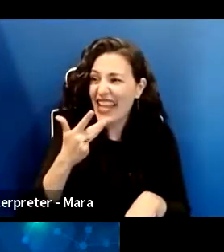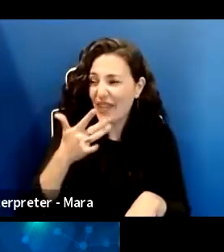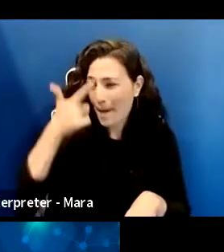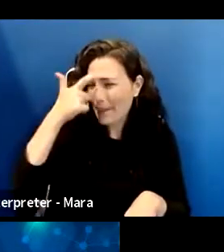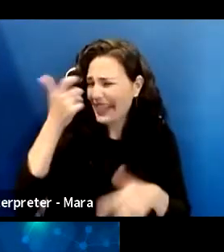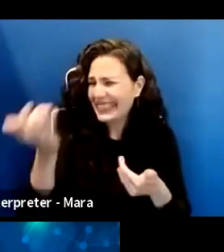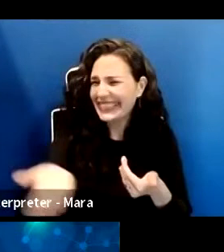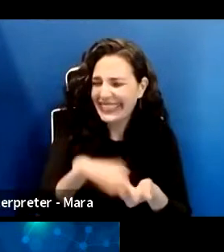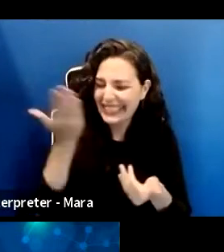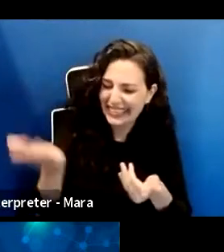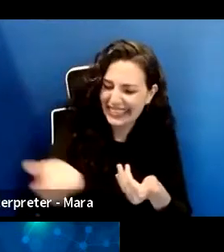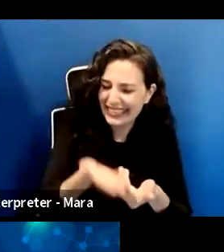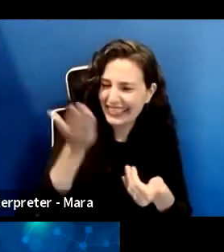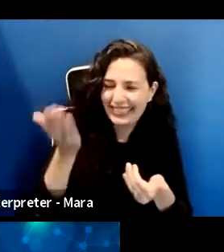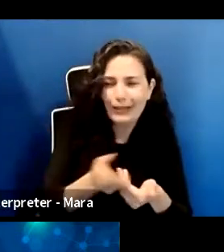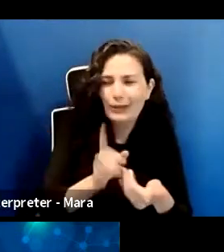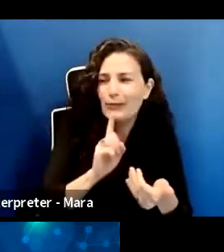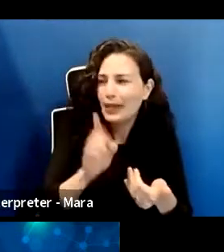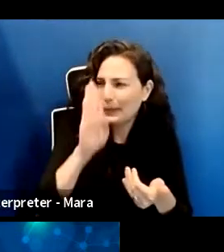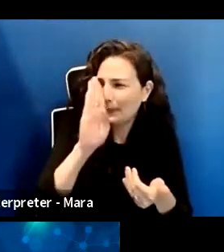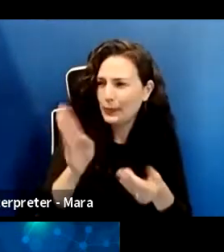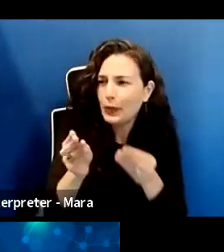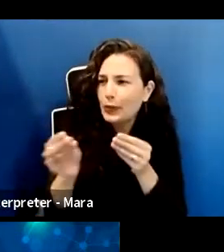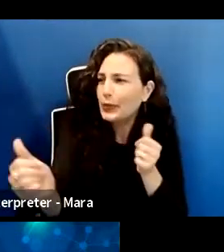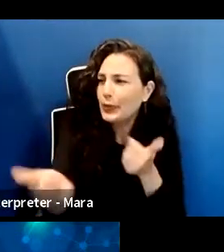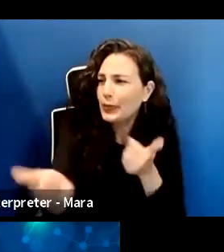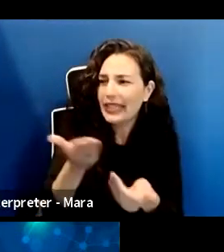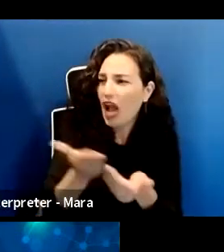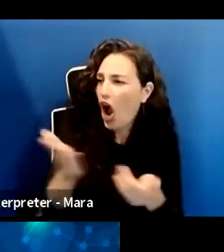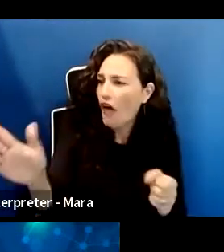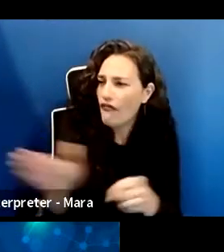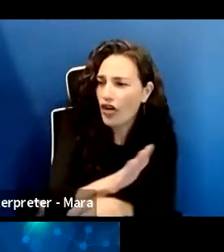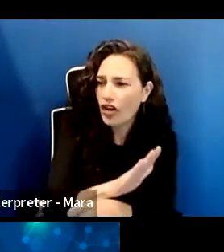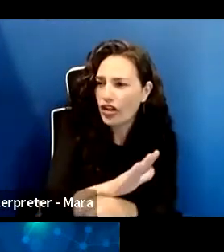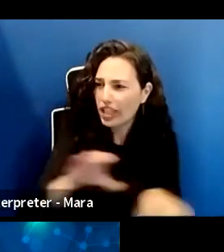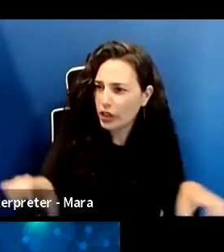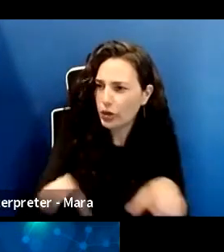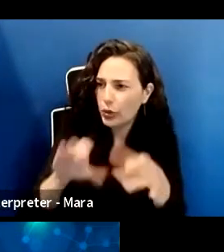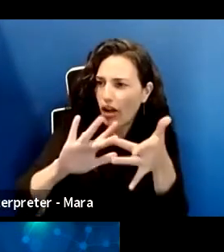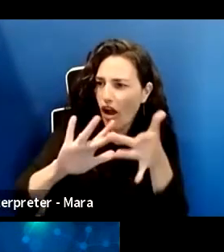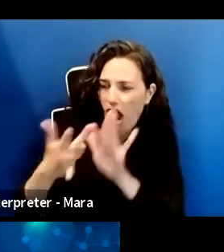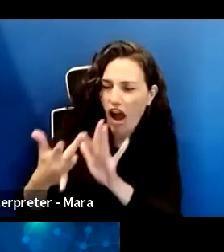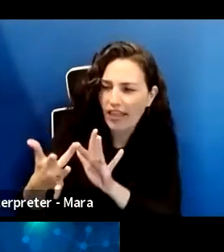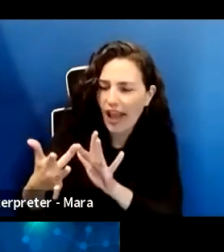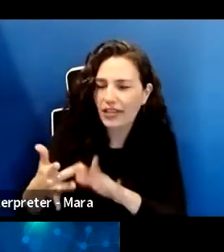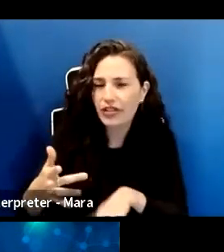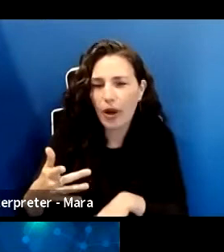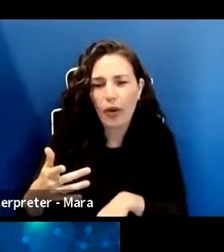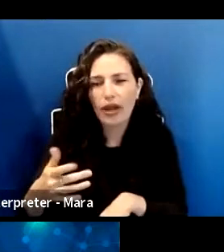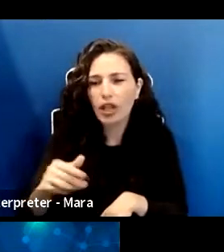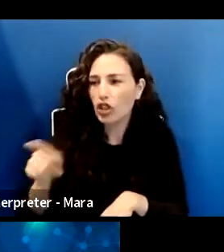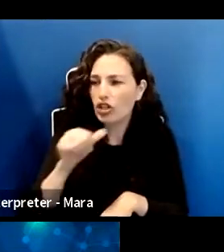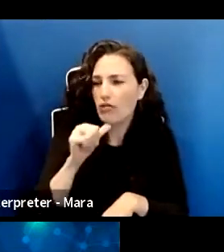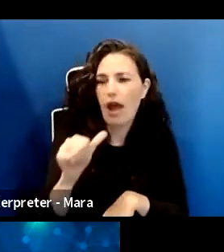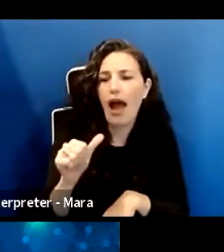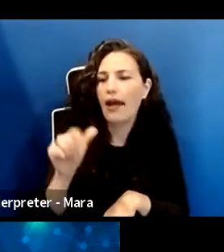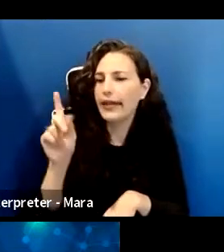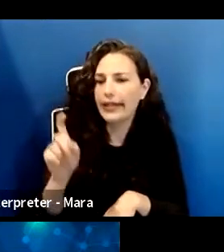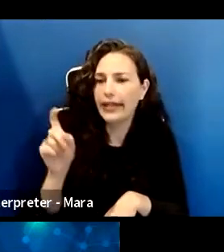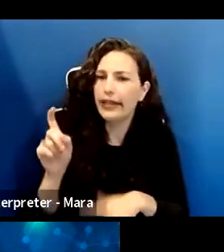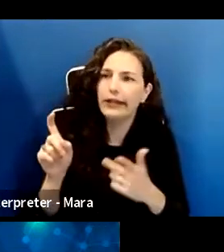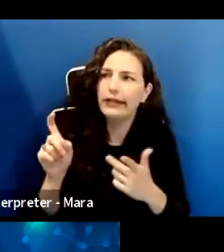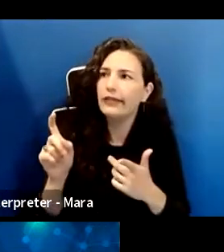very streamlined, and it can be completely done online. It's one of the small instances where you're not assigned to